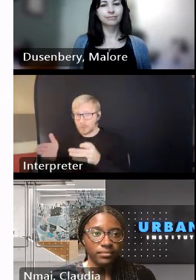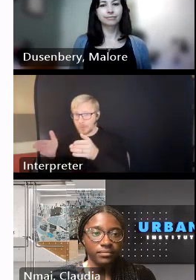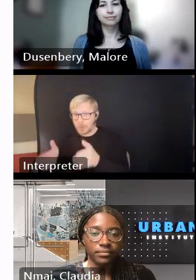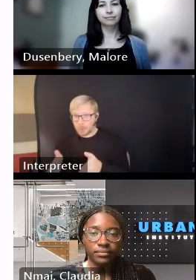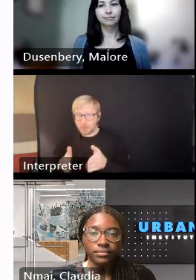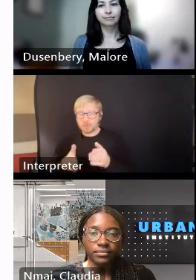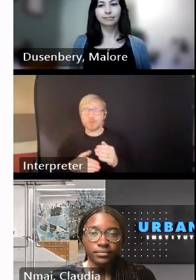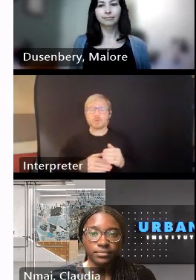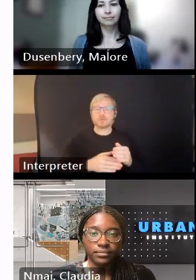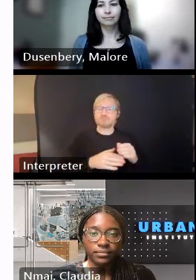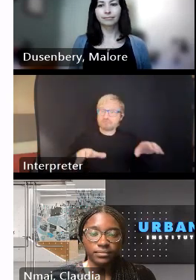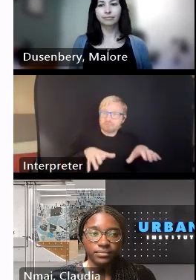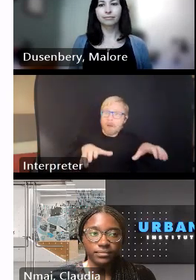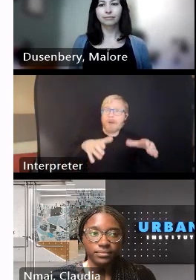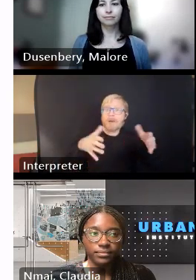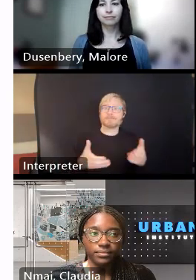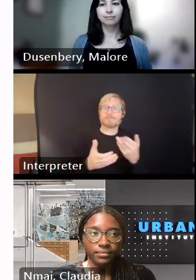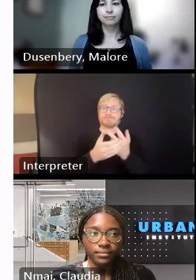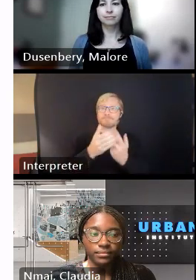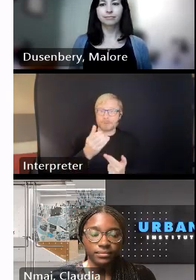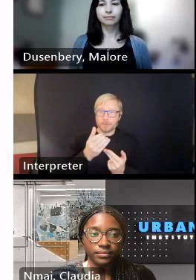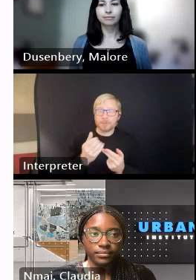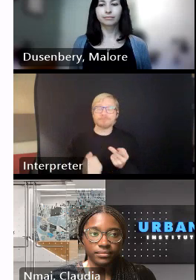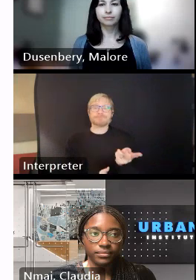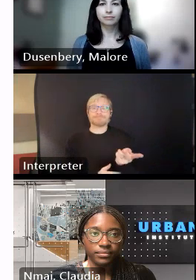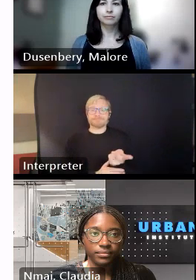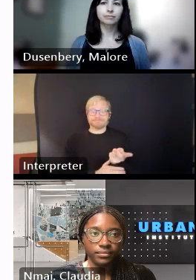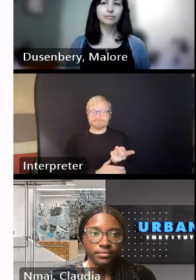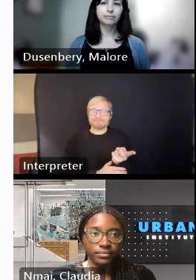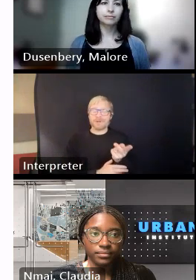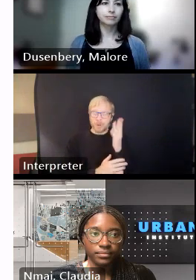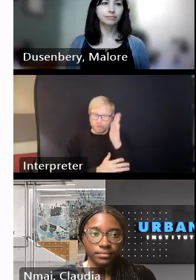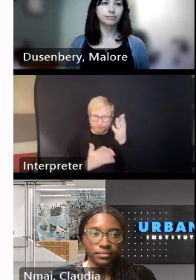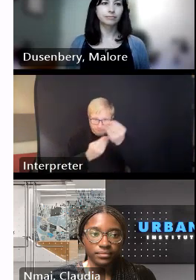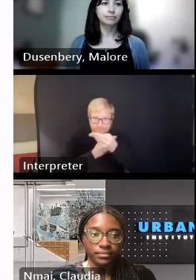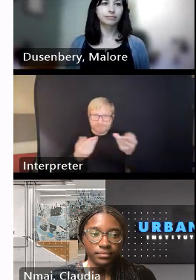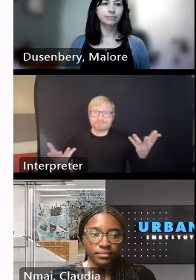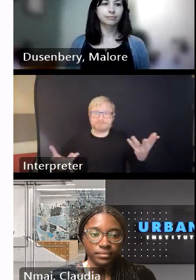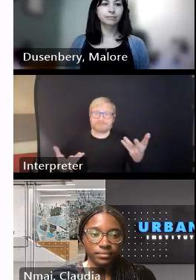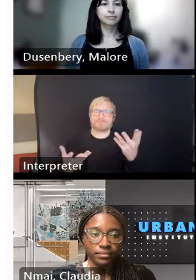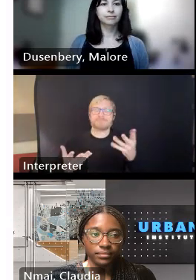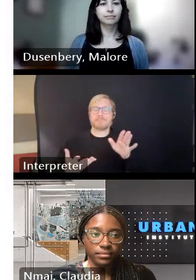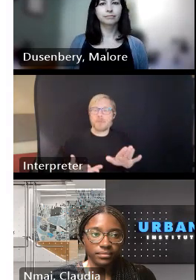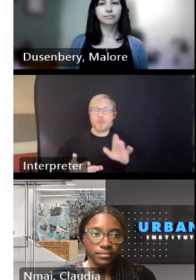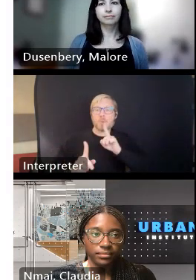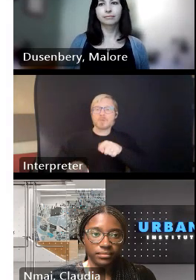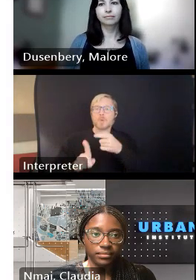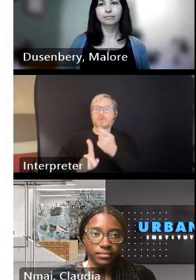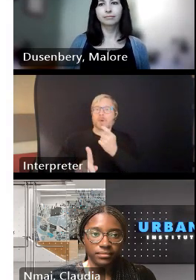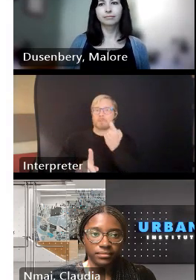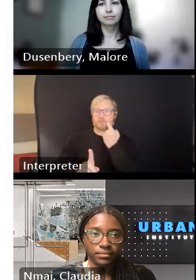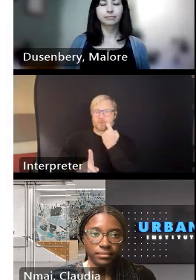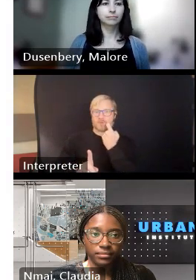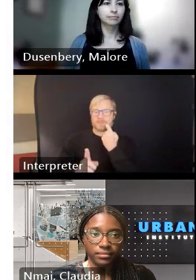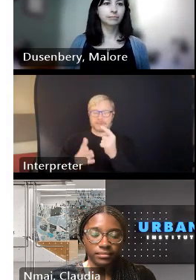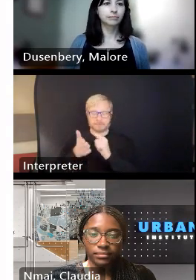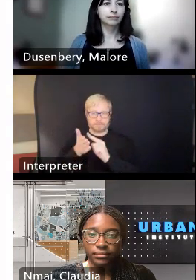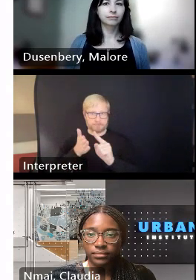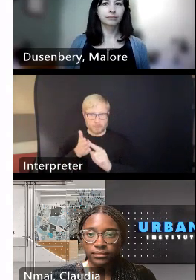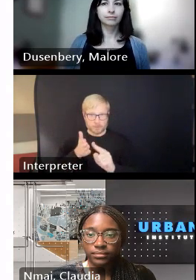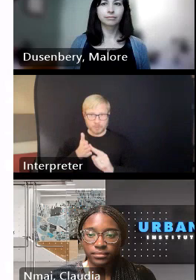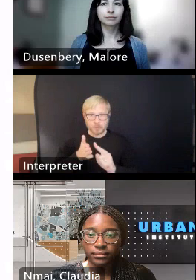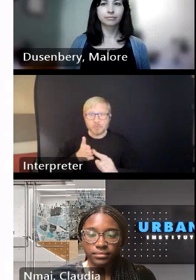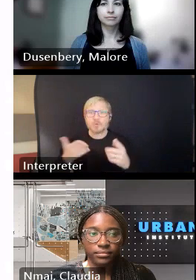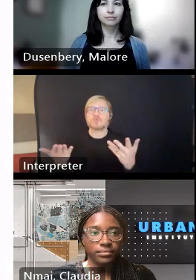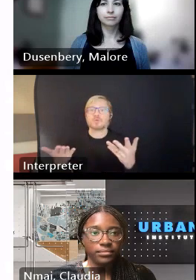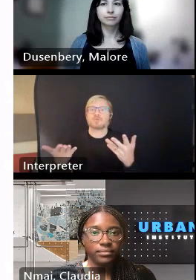are sharing with you the results of an interesting recent study. So with that, I'm going to turn things over to them